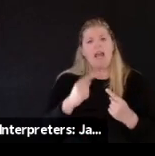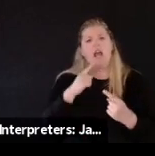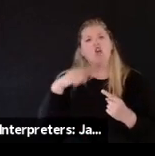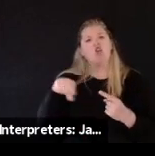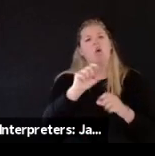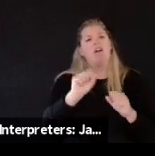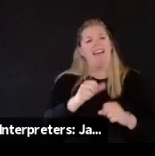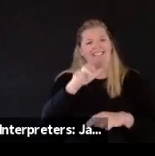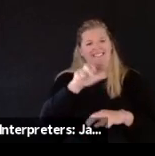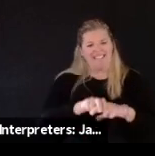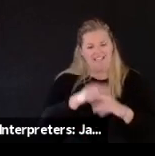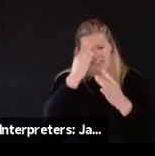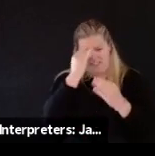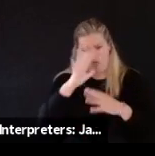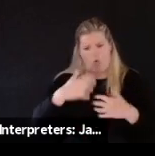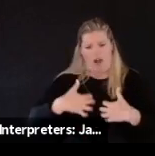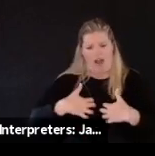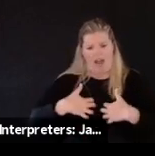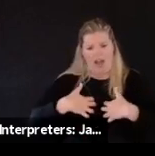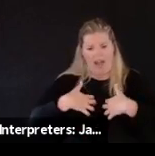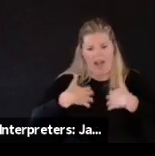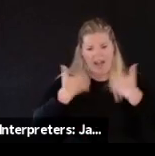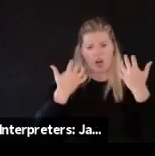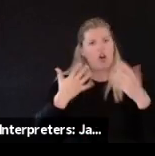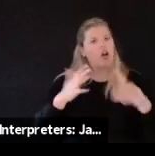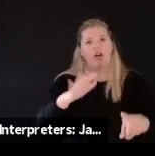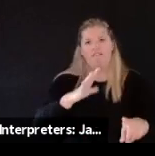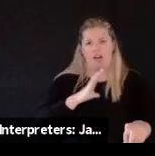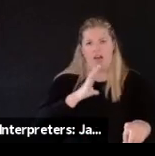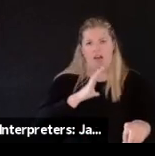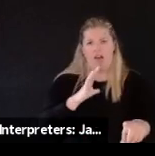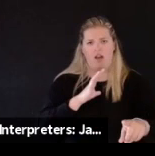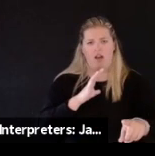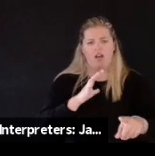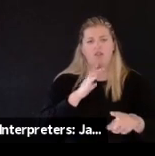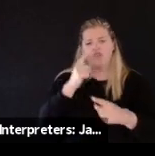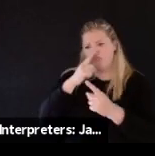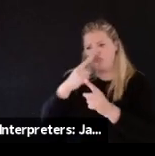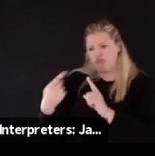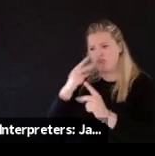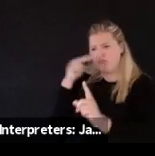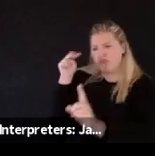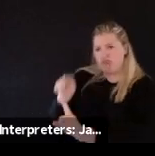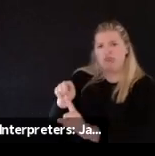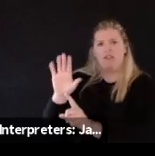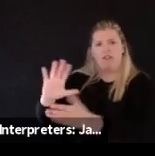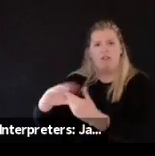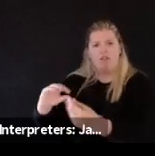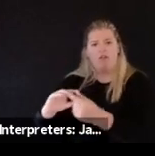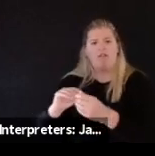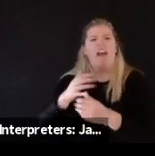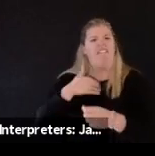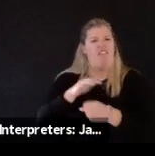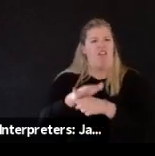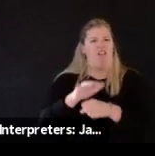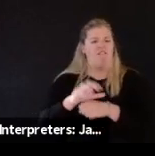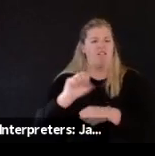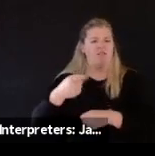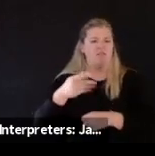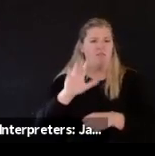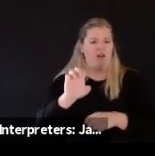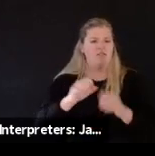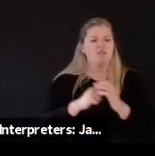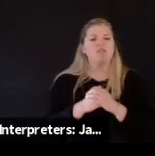with your anger and for me to sit with my lived narrative. There is enough room. It will take each of us to